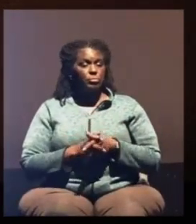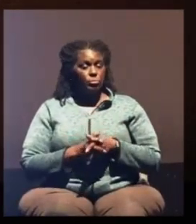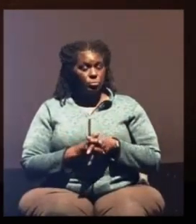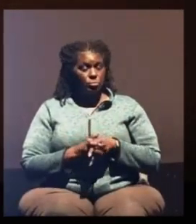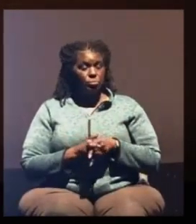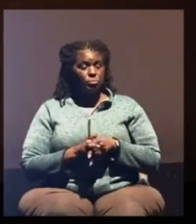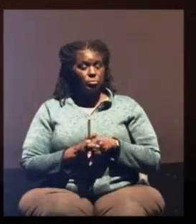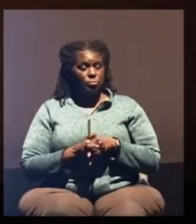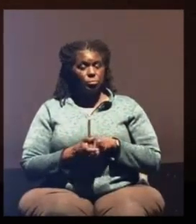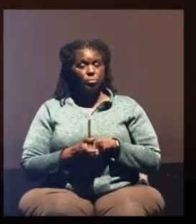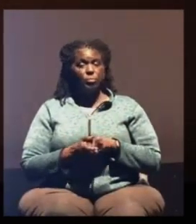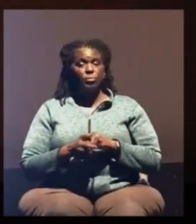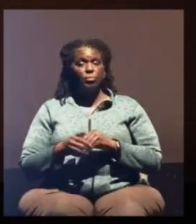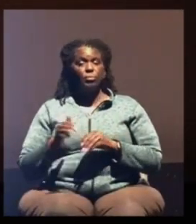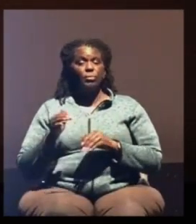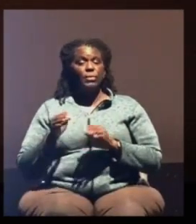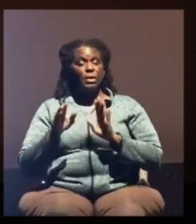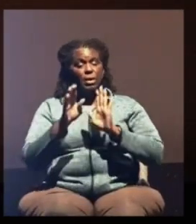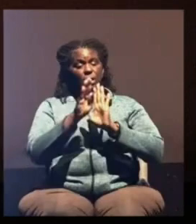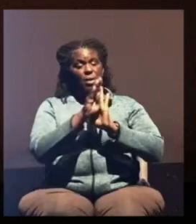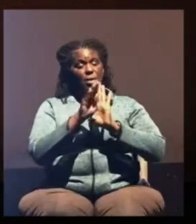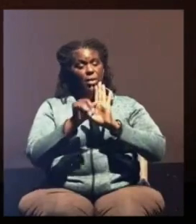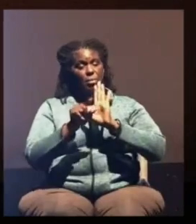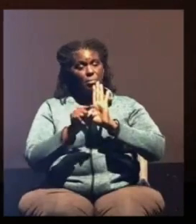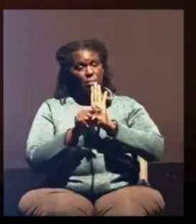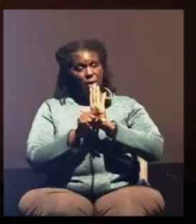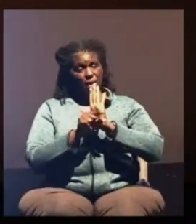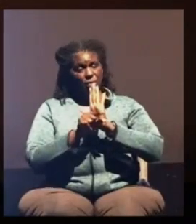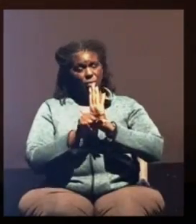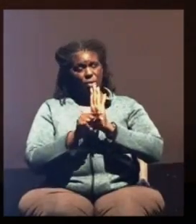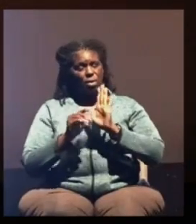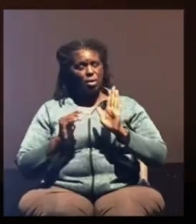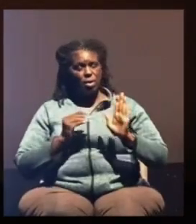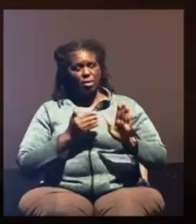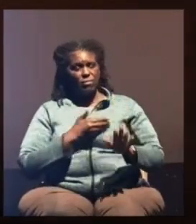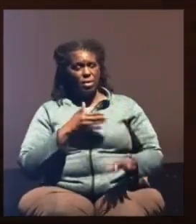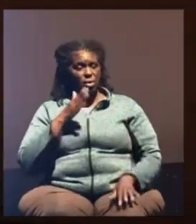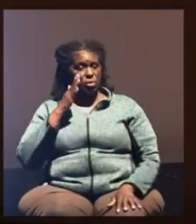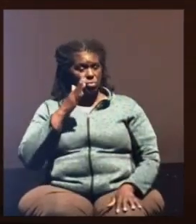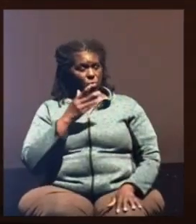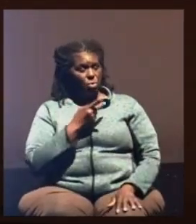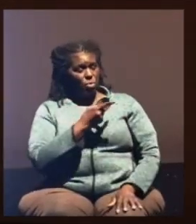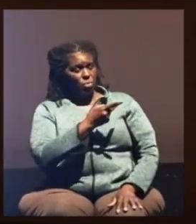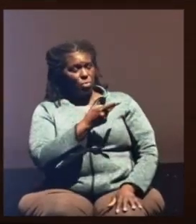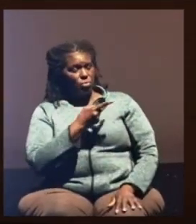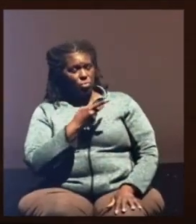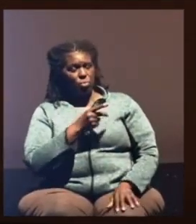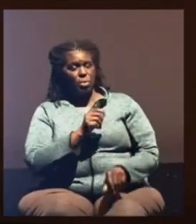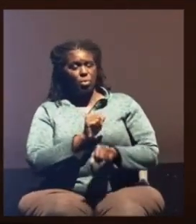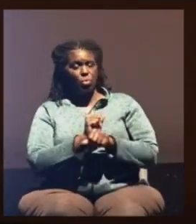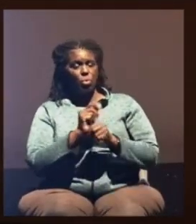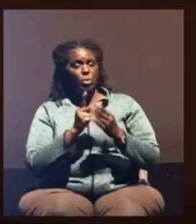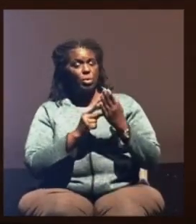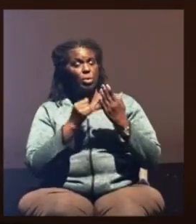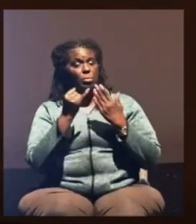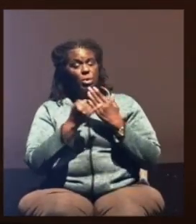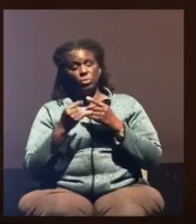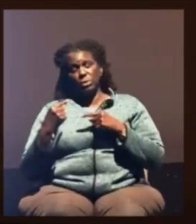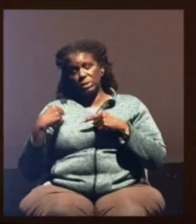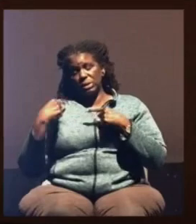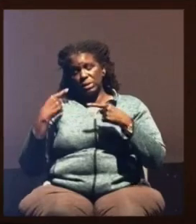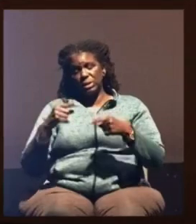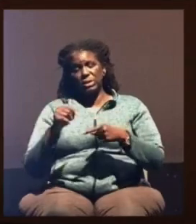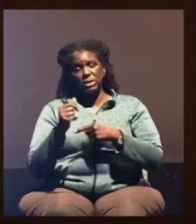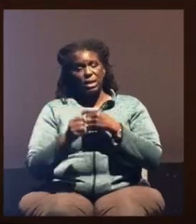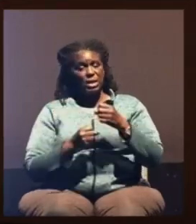that the background of this, what we're going to say to you, is this project Deb and I have been doing for the last almost decade now,